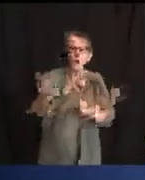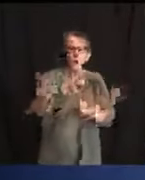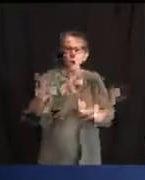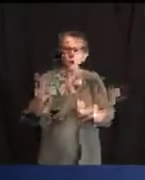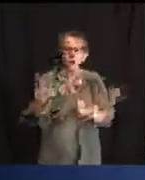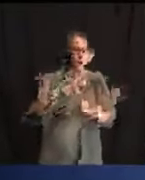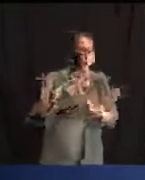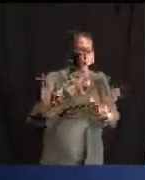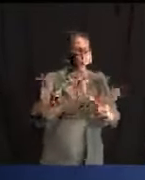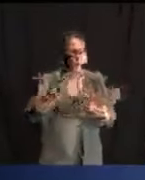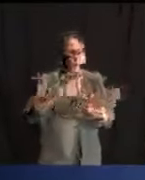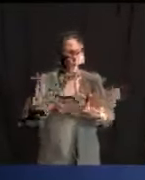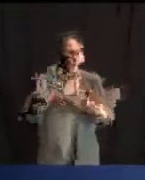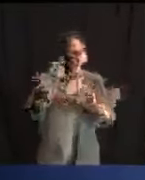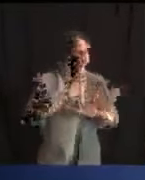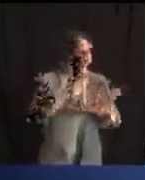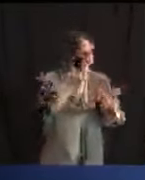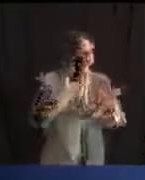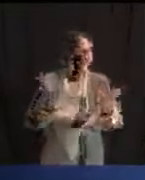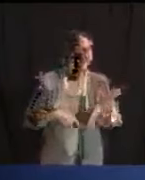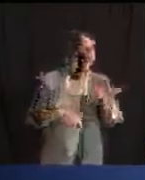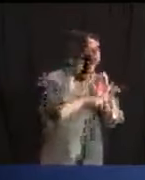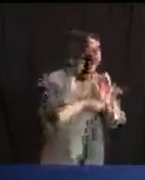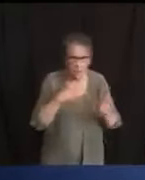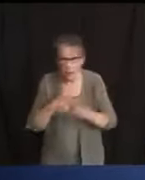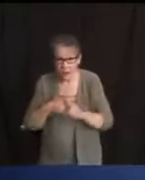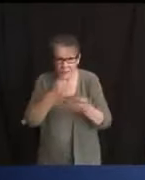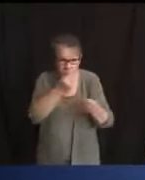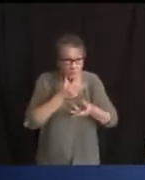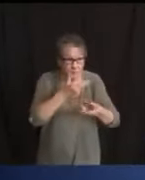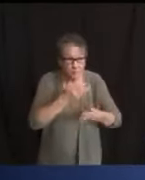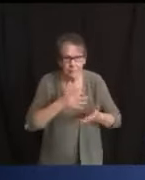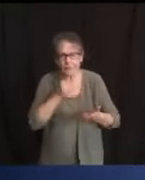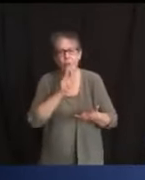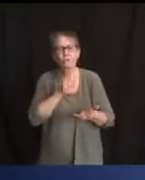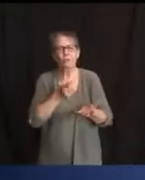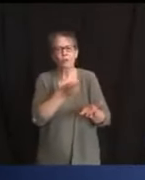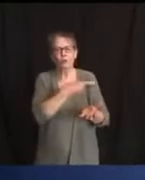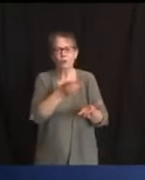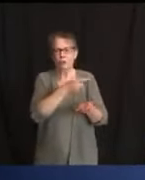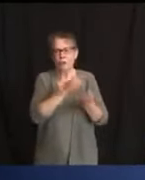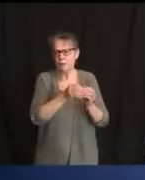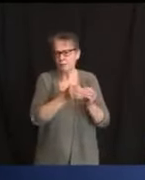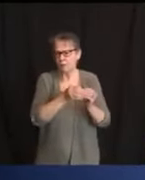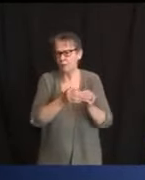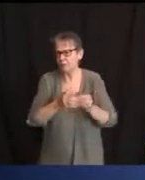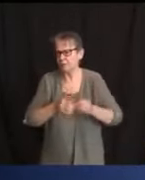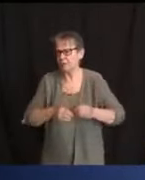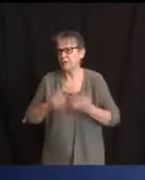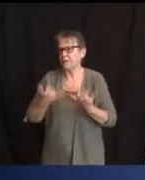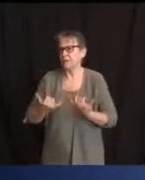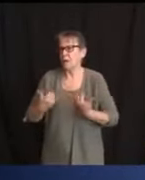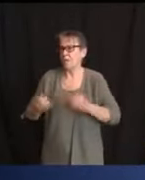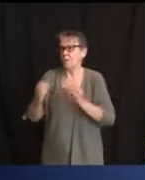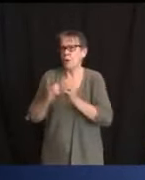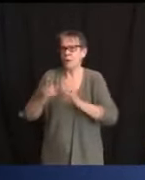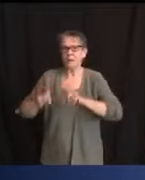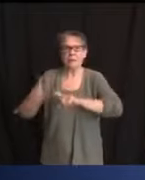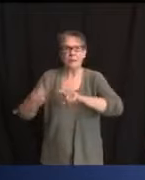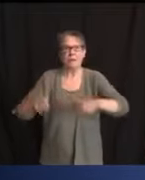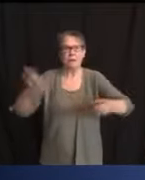that came in and play in this arena, and a lot more began doing the testing and sending us results as well, the percentage that we were getting from the